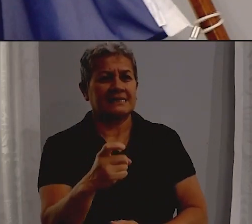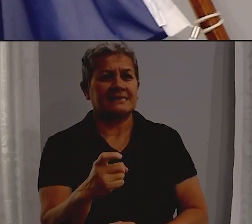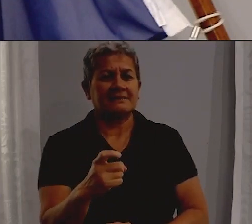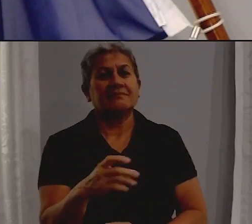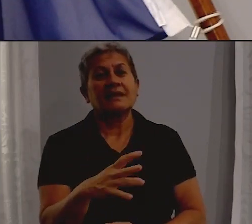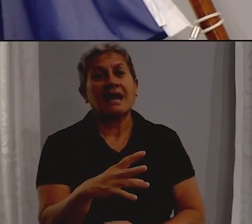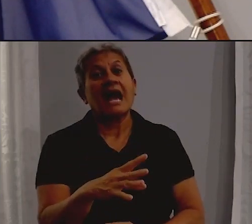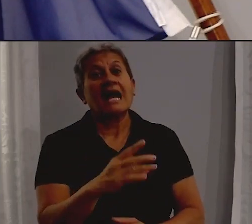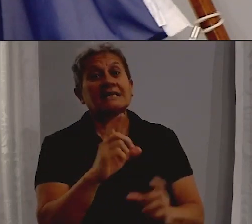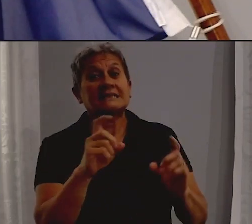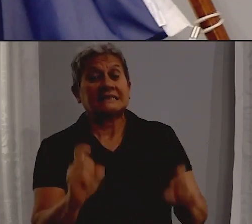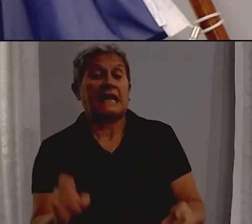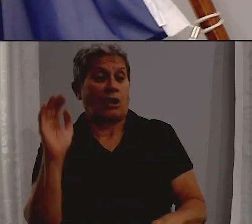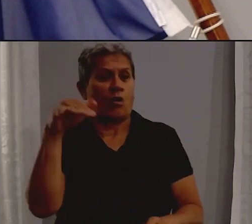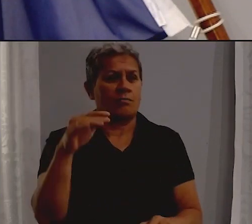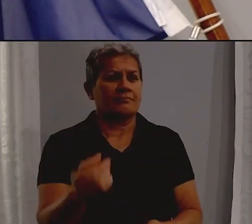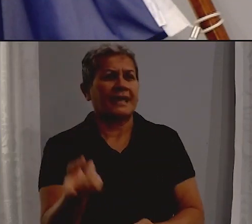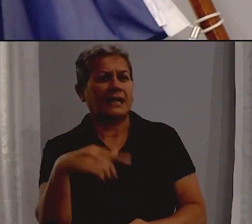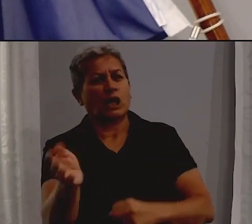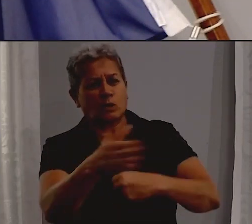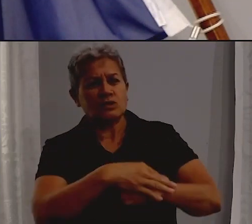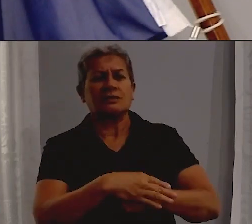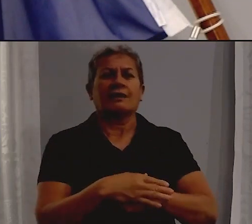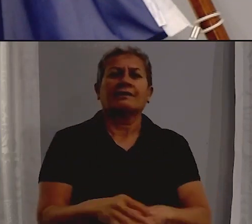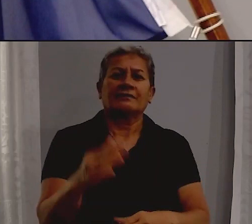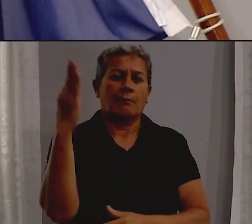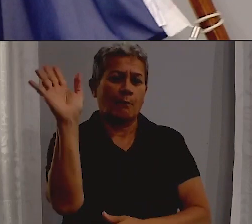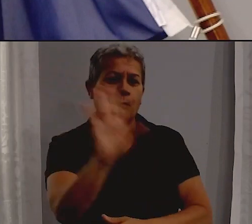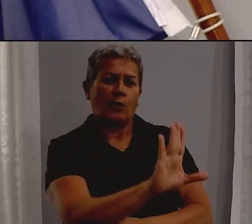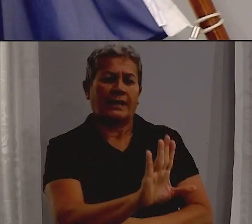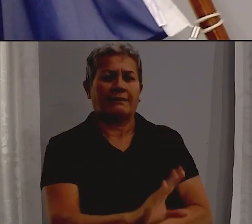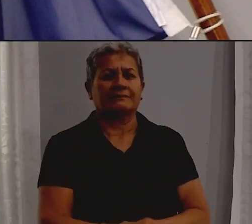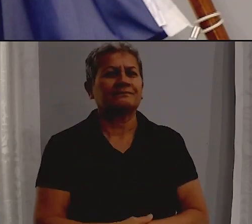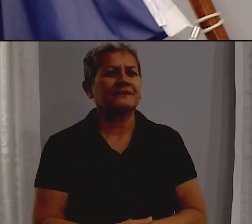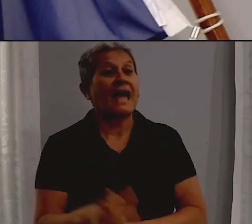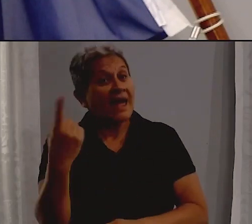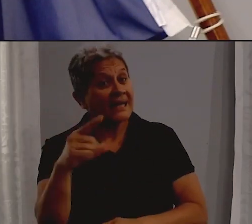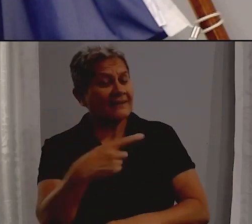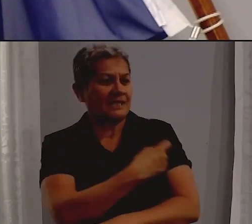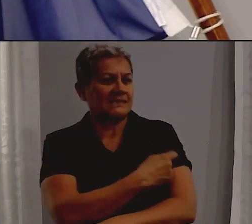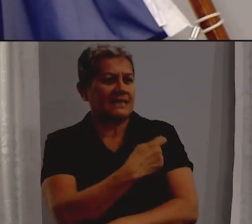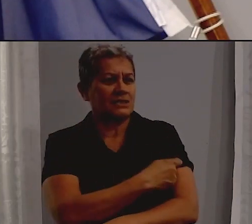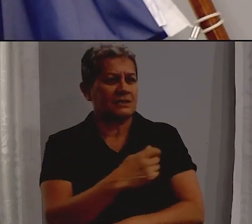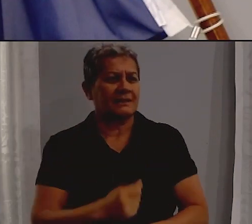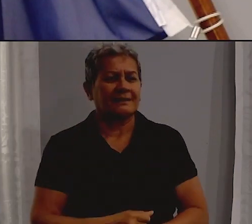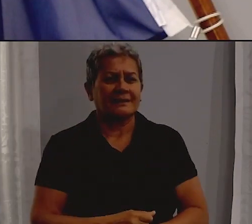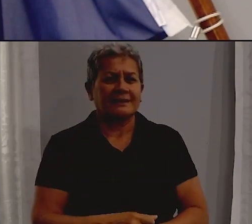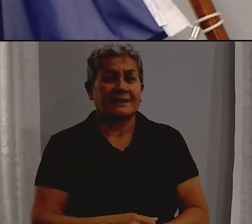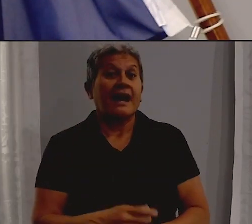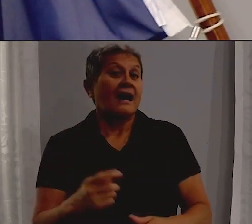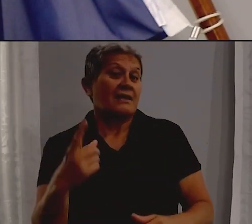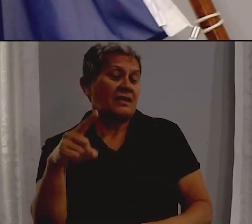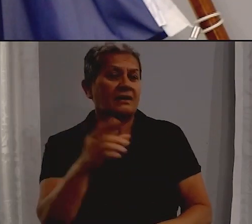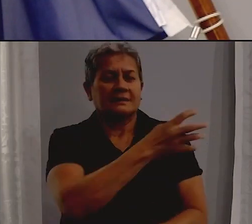vaccination. As a government, we have to deal with the whole population. And like every major government around the world,